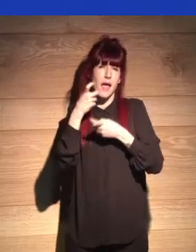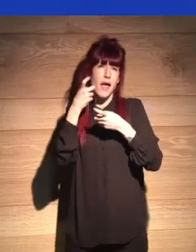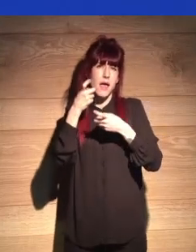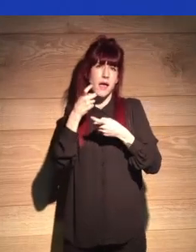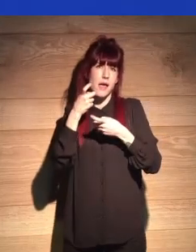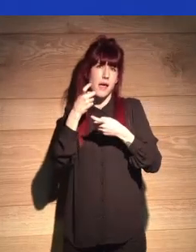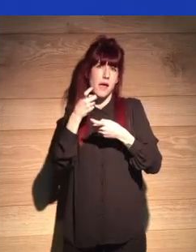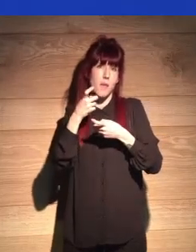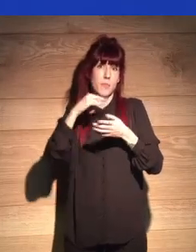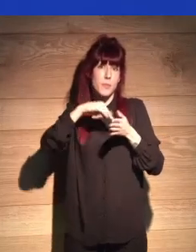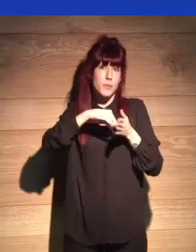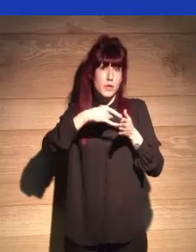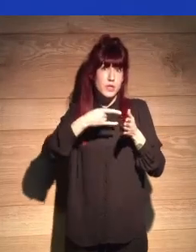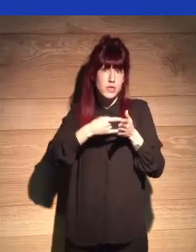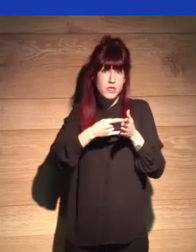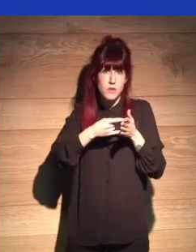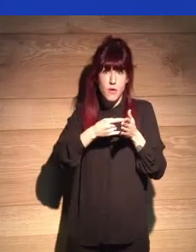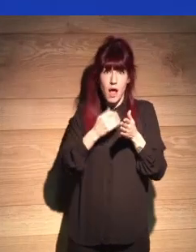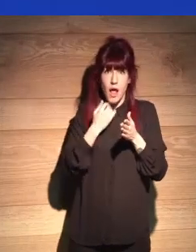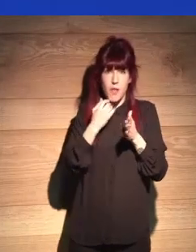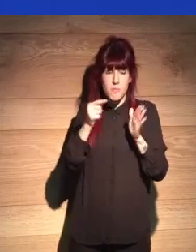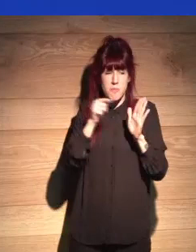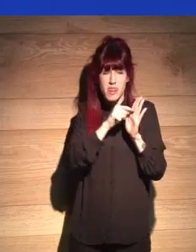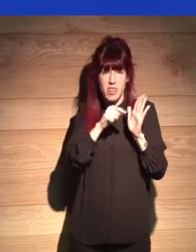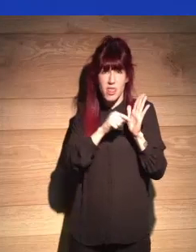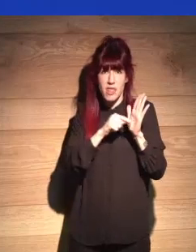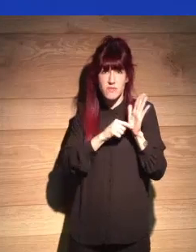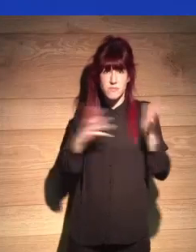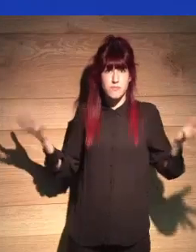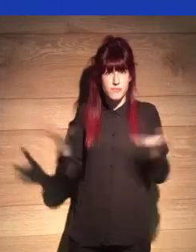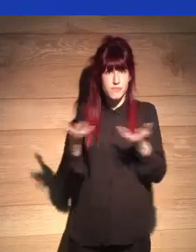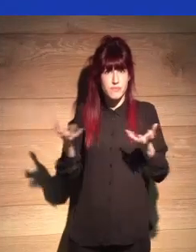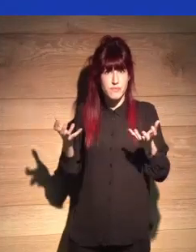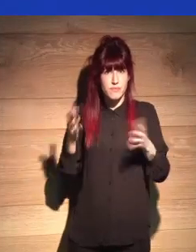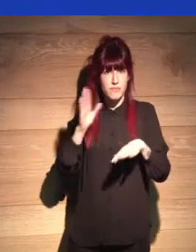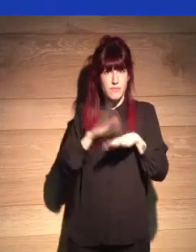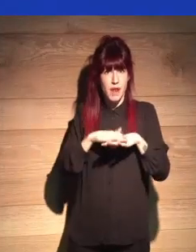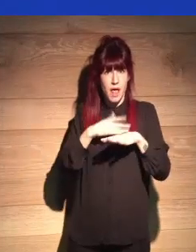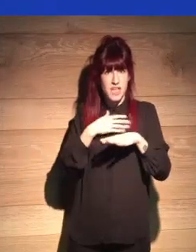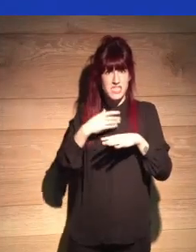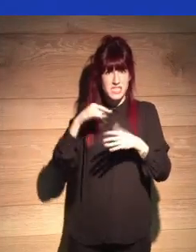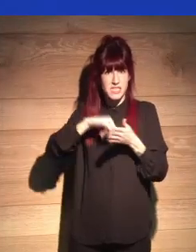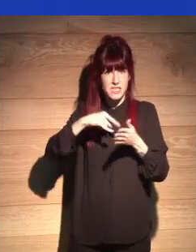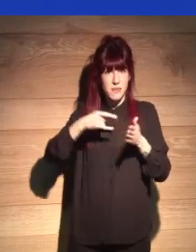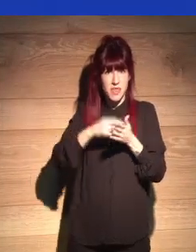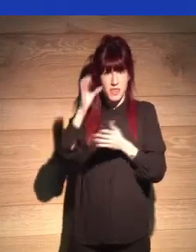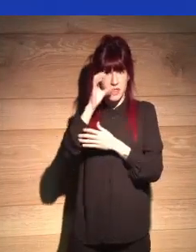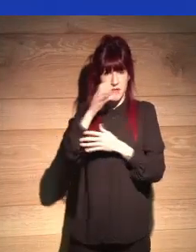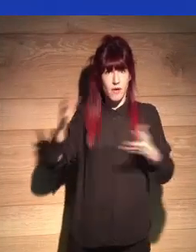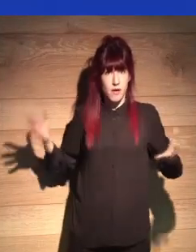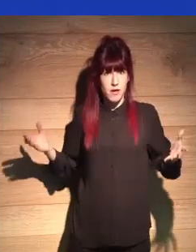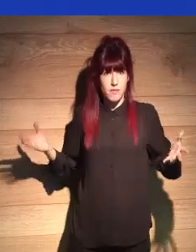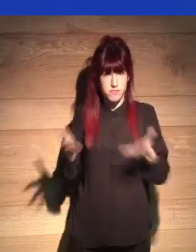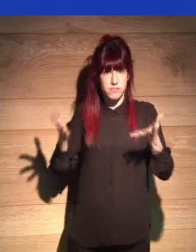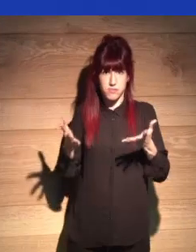to, in a project of urgent measures, in order to gain efficiency in the scientific